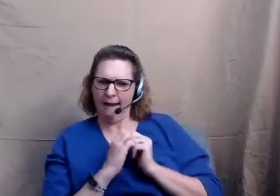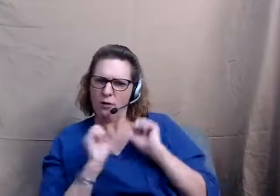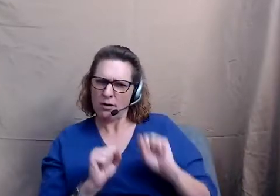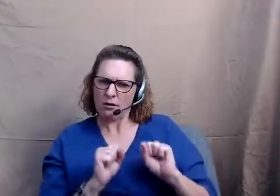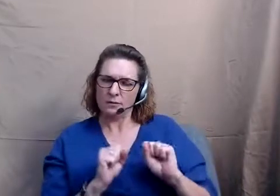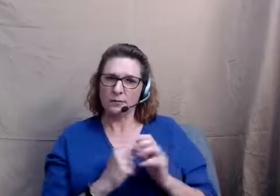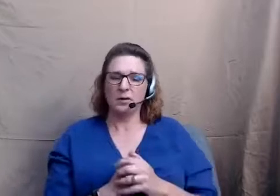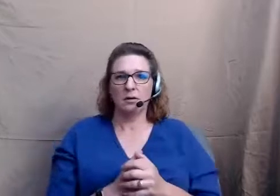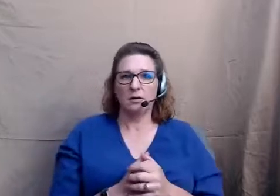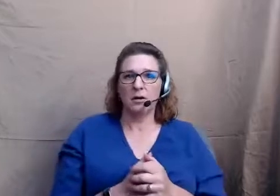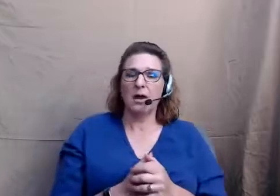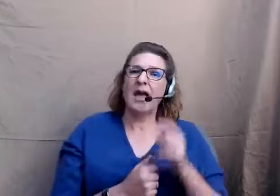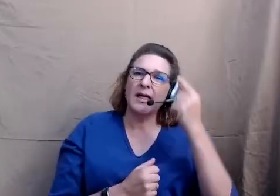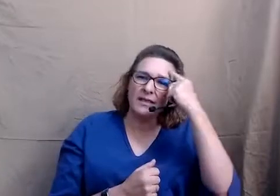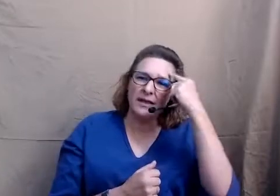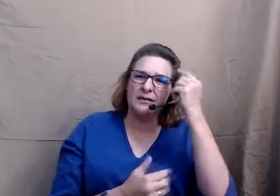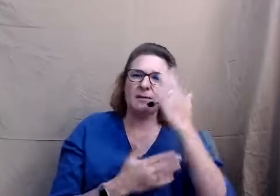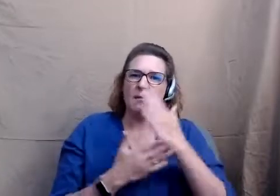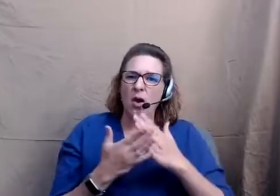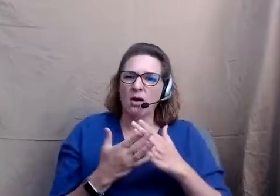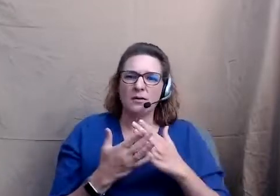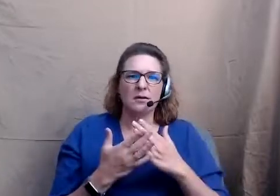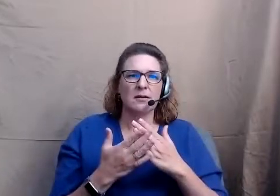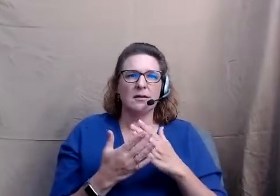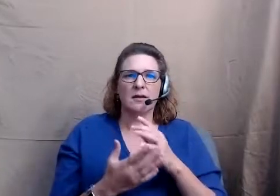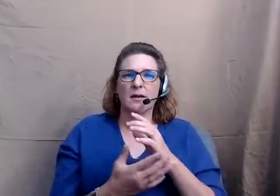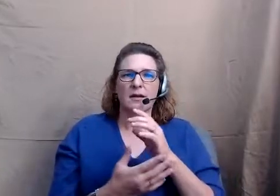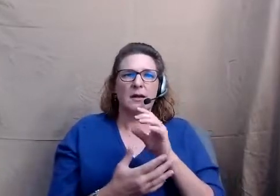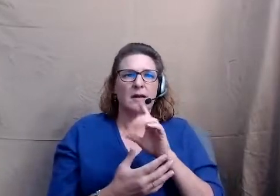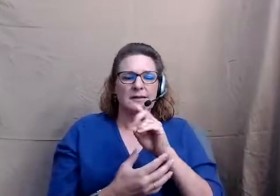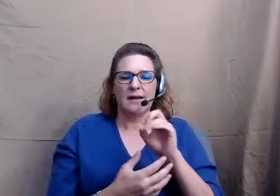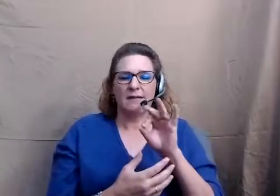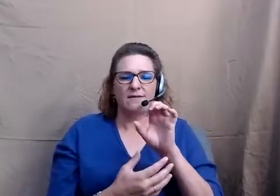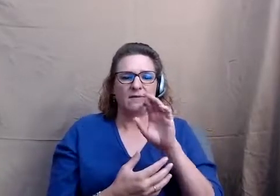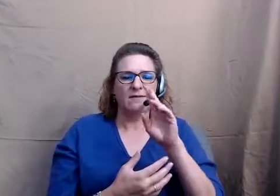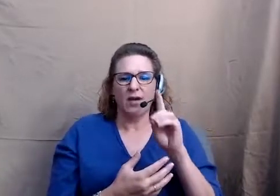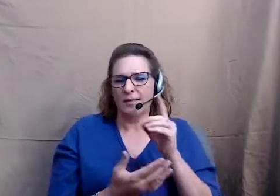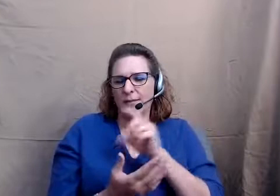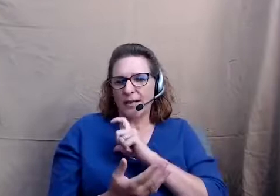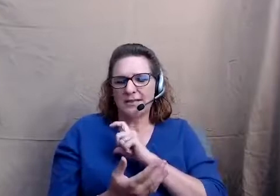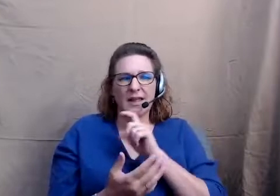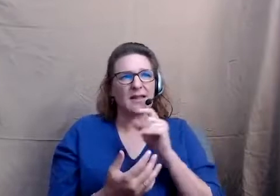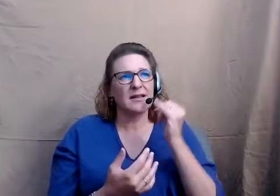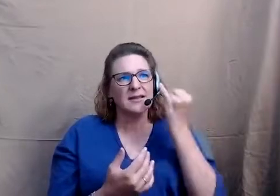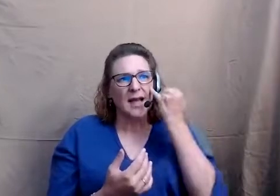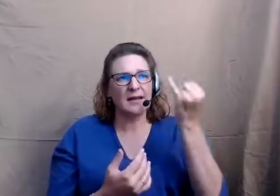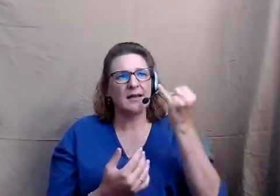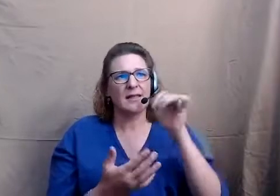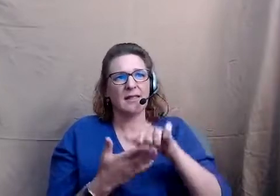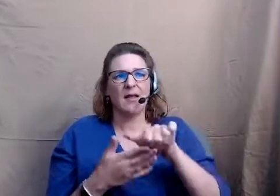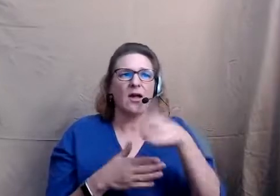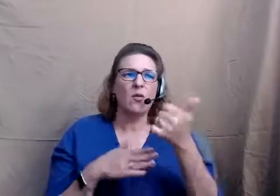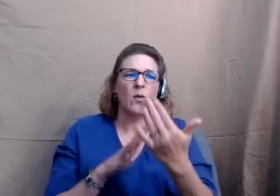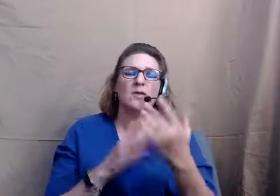And I think it's part of, the defund the police conversation that's going on is all about this idea that there are other ways to accomplish what we think